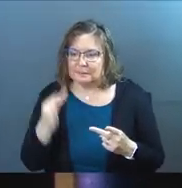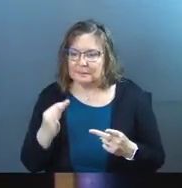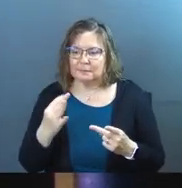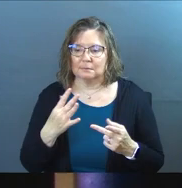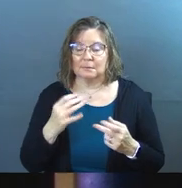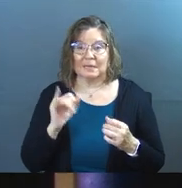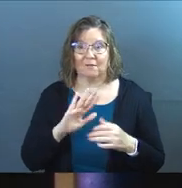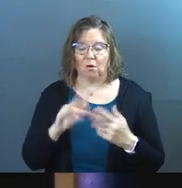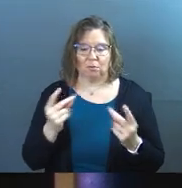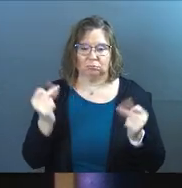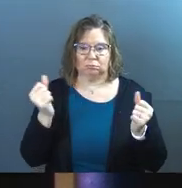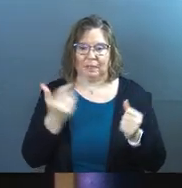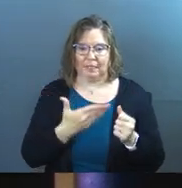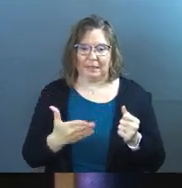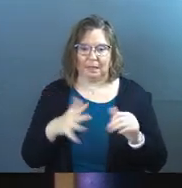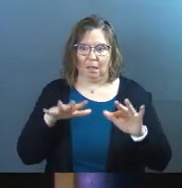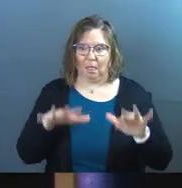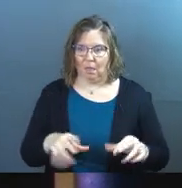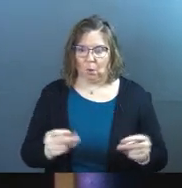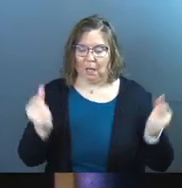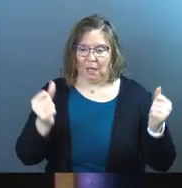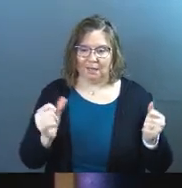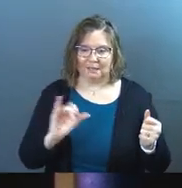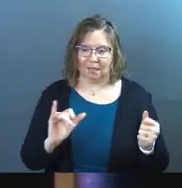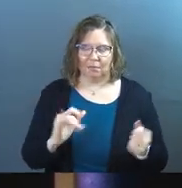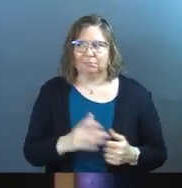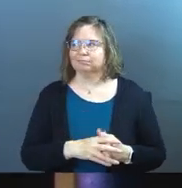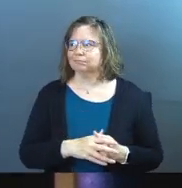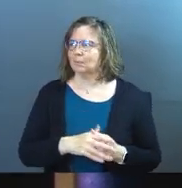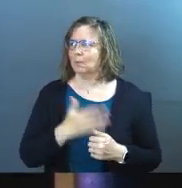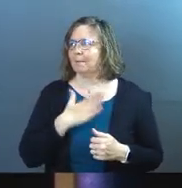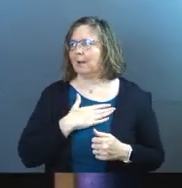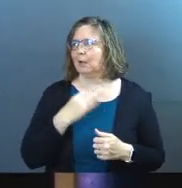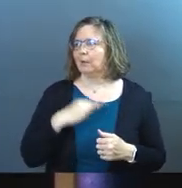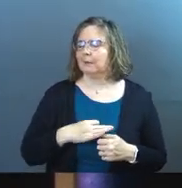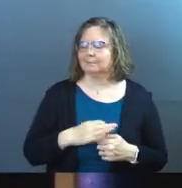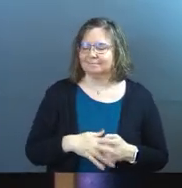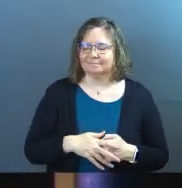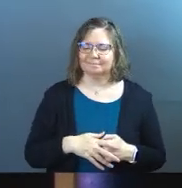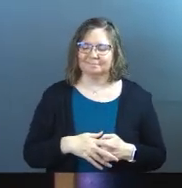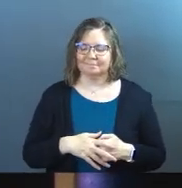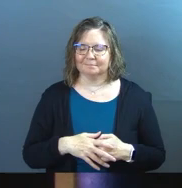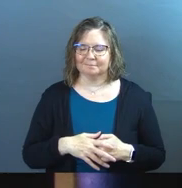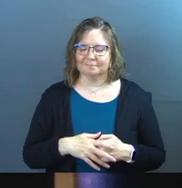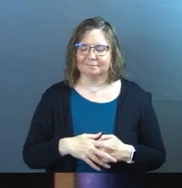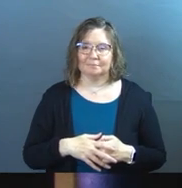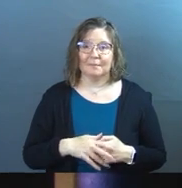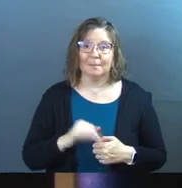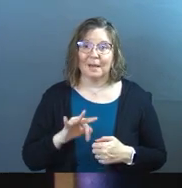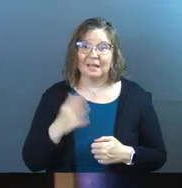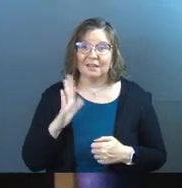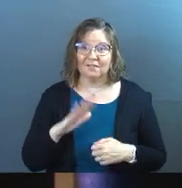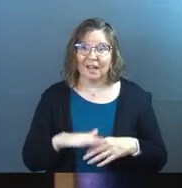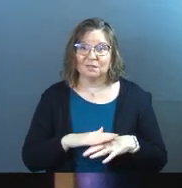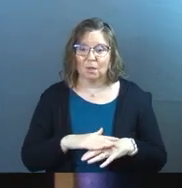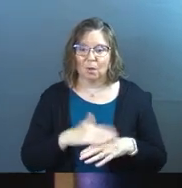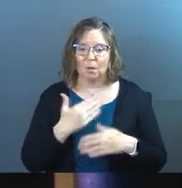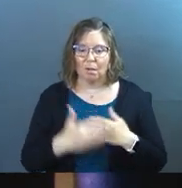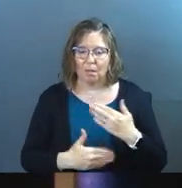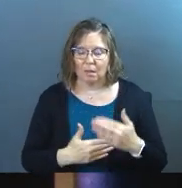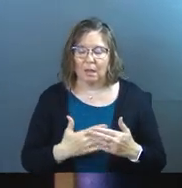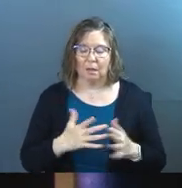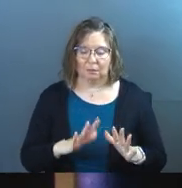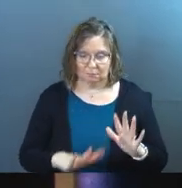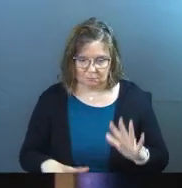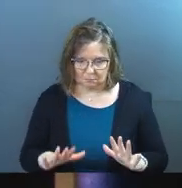decisions. And if all of a sudden the thing gets settled too quick, it's like, well, that one goes to my credit. But if God slows me down